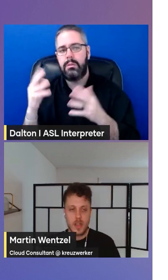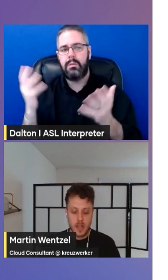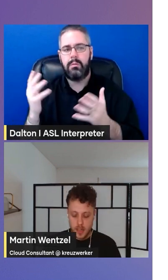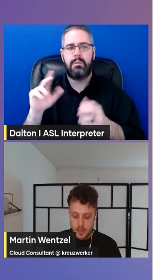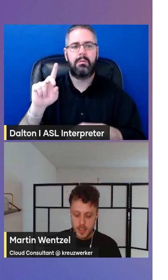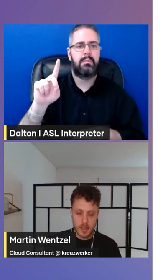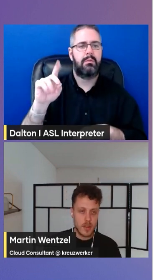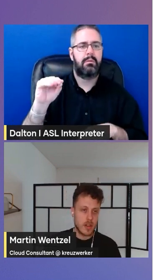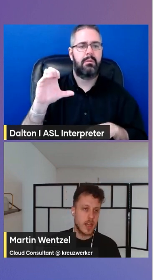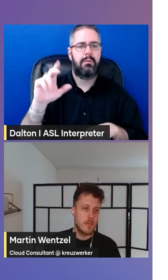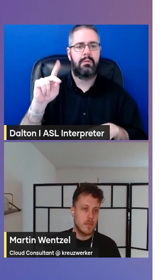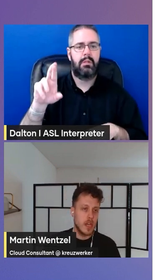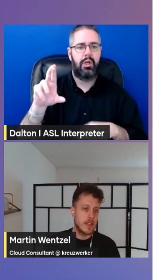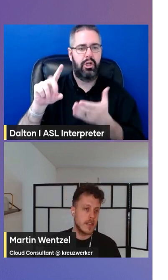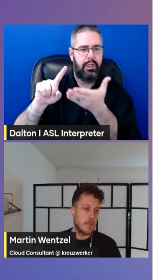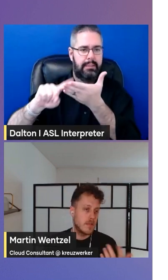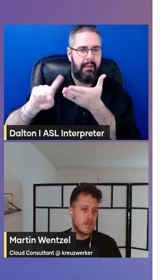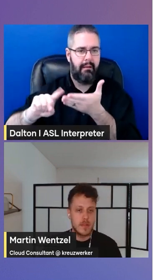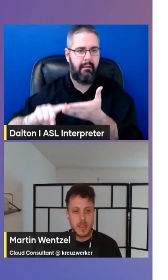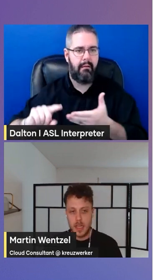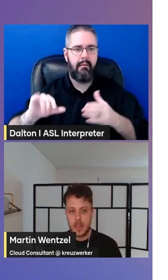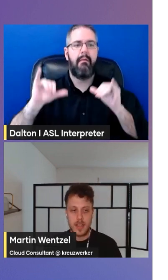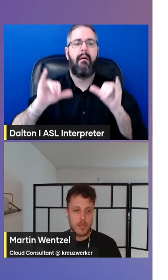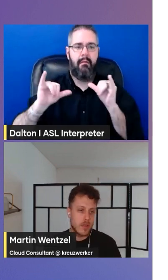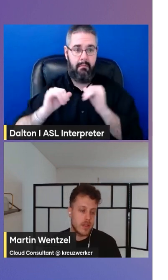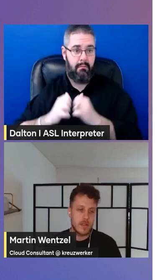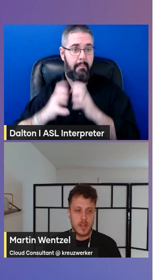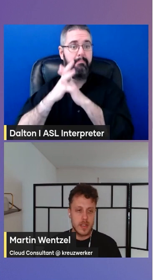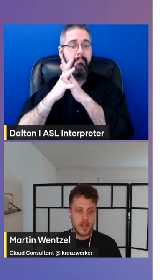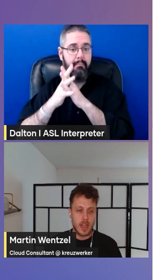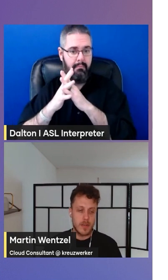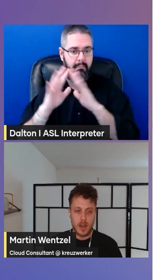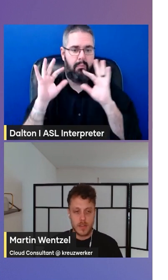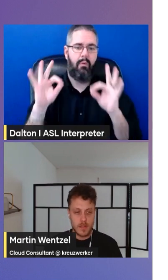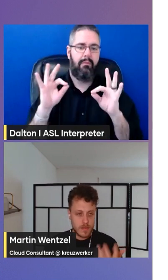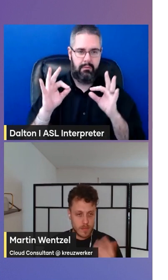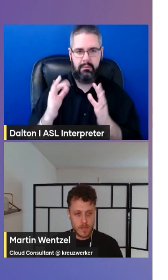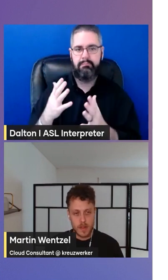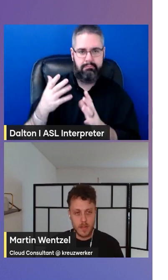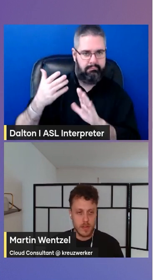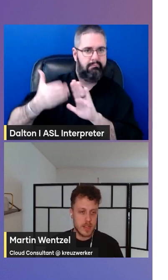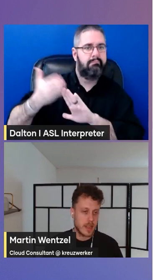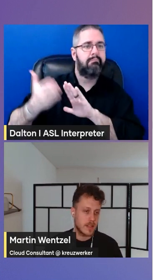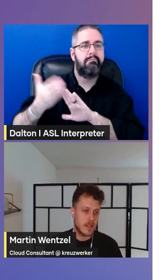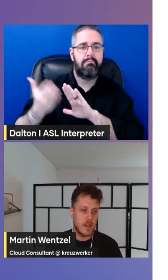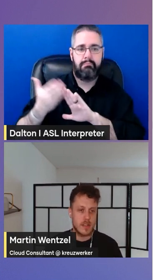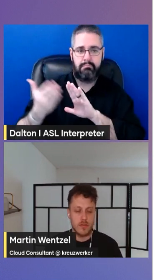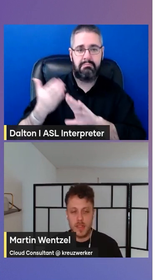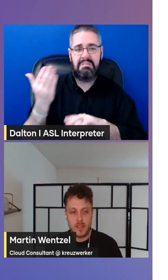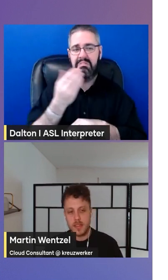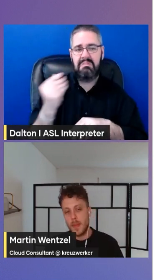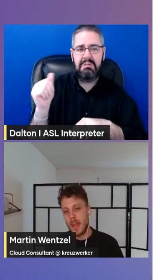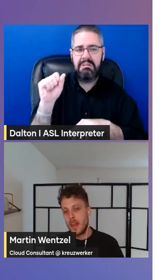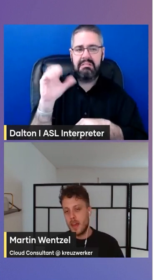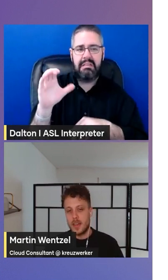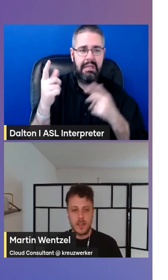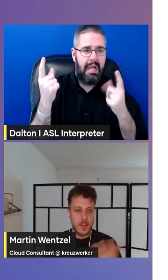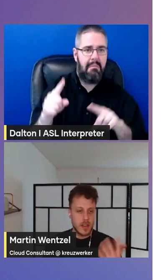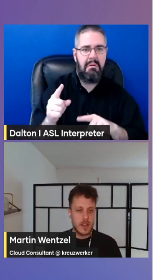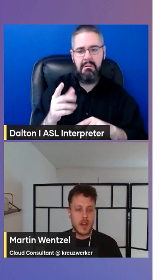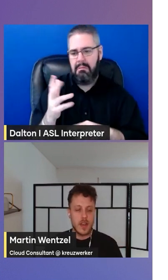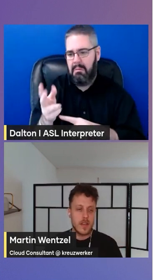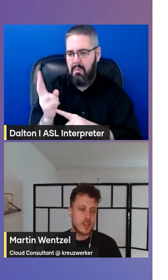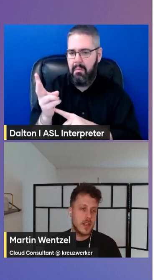inspect and see, okay, it's up at some point in time. After a few seconds, after 2 minutes, I